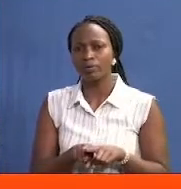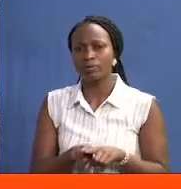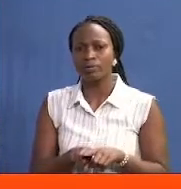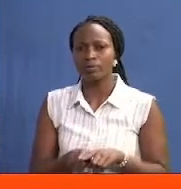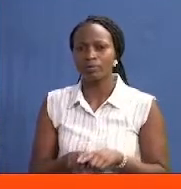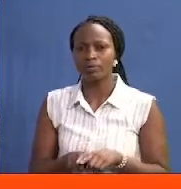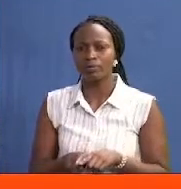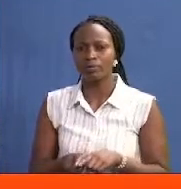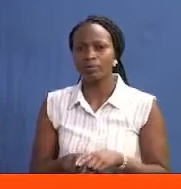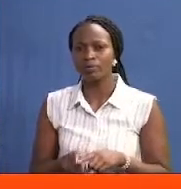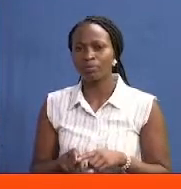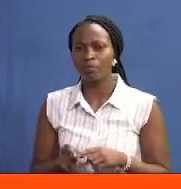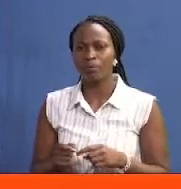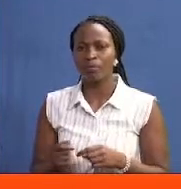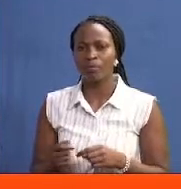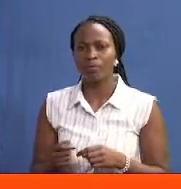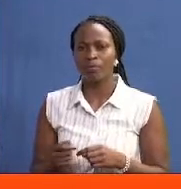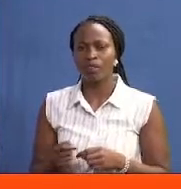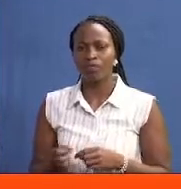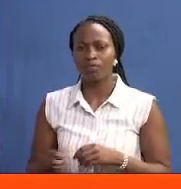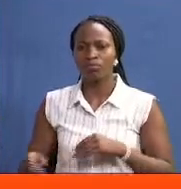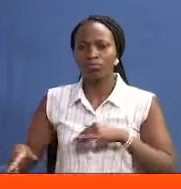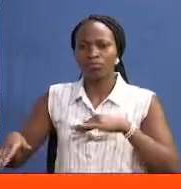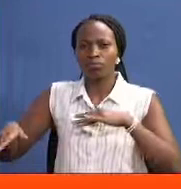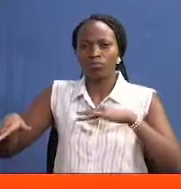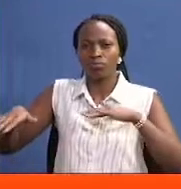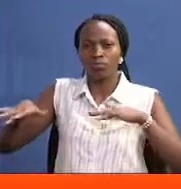is the flooding